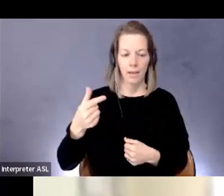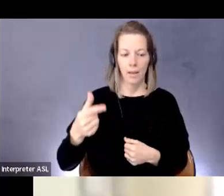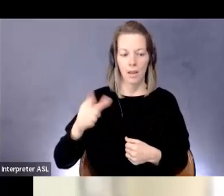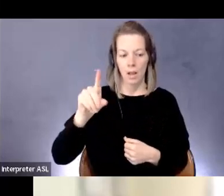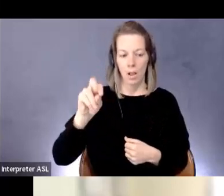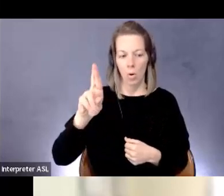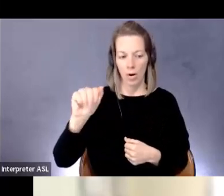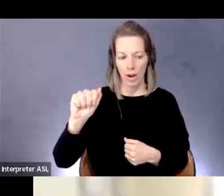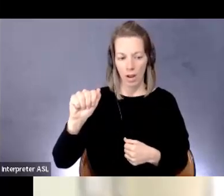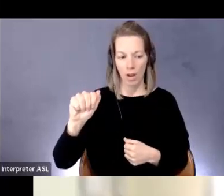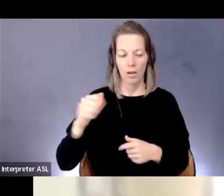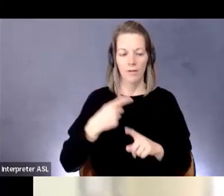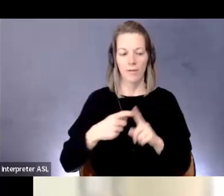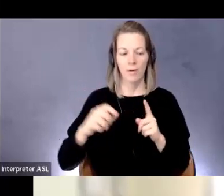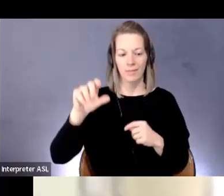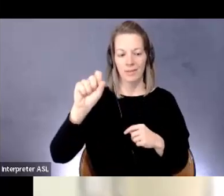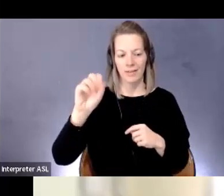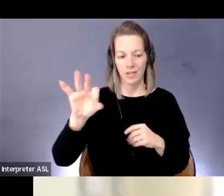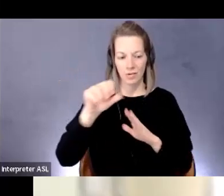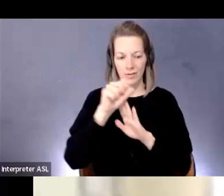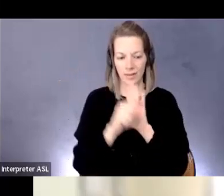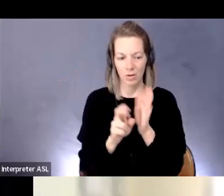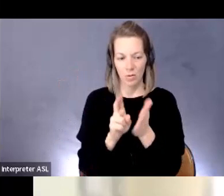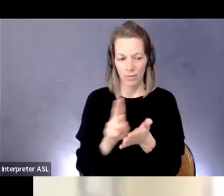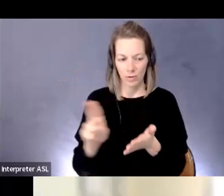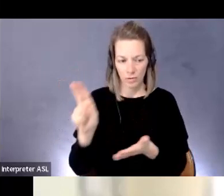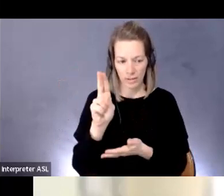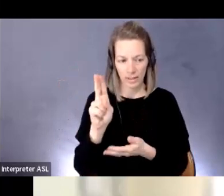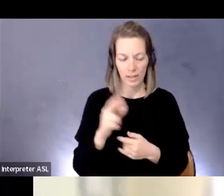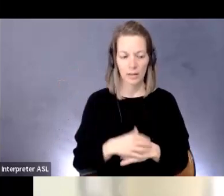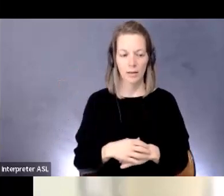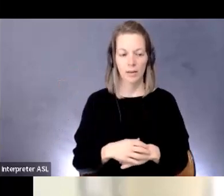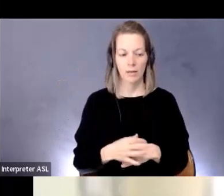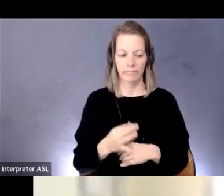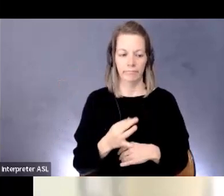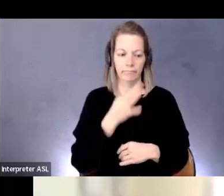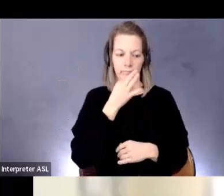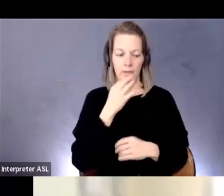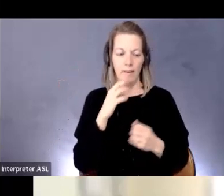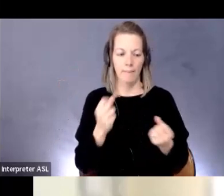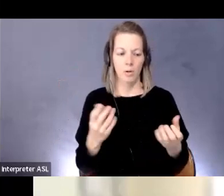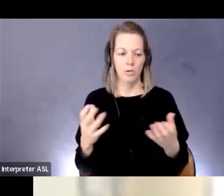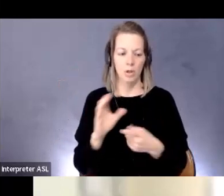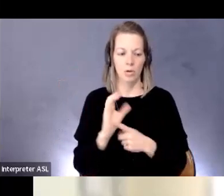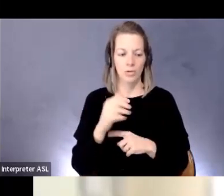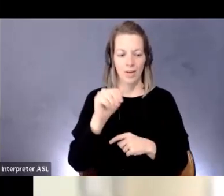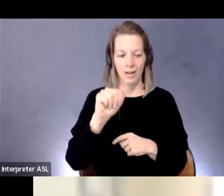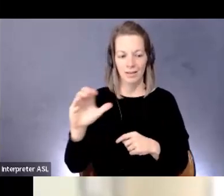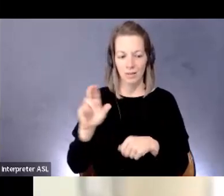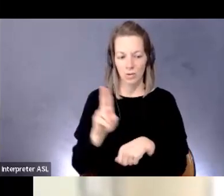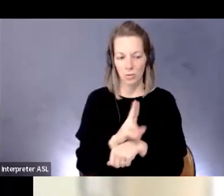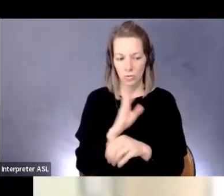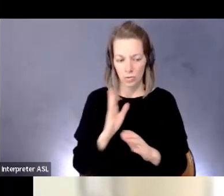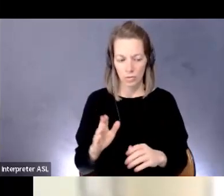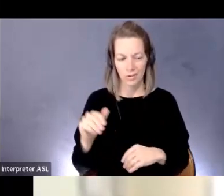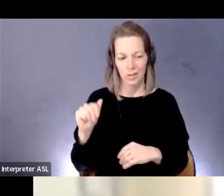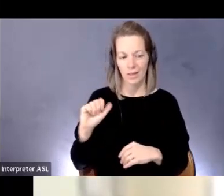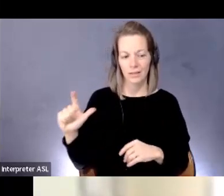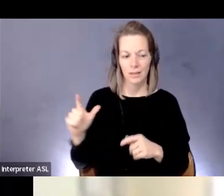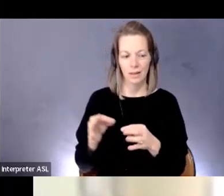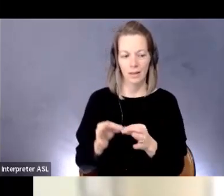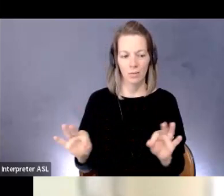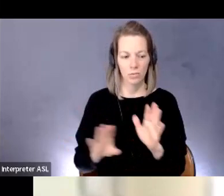Gloria Soto from San Francisco State University and an expert on multicultural AAC users and AAC and